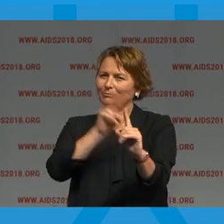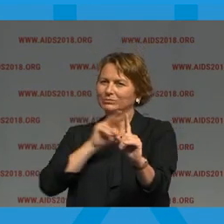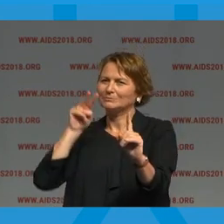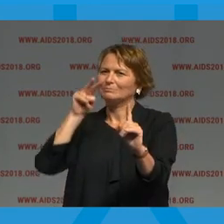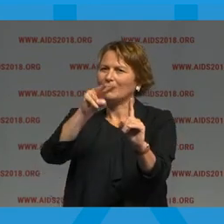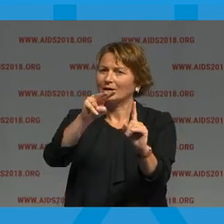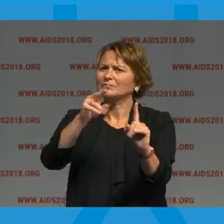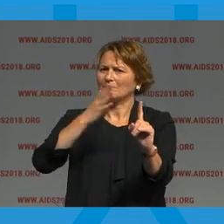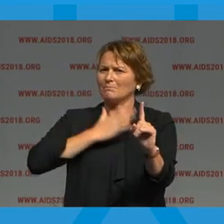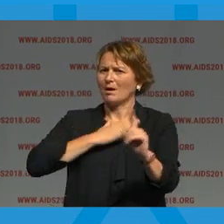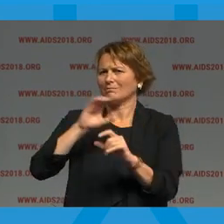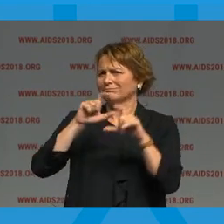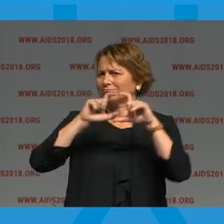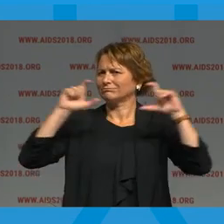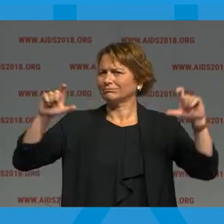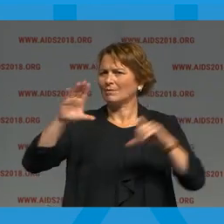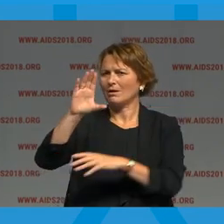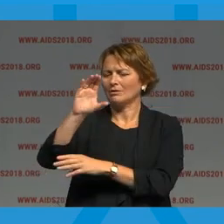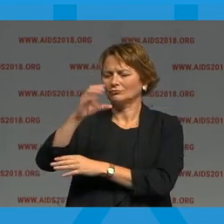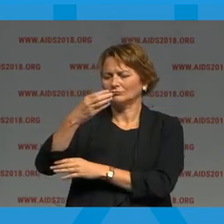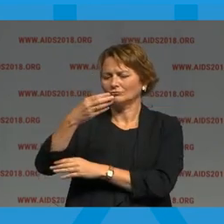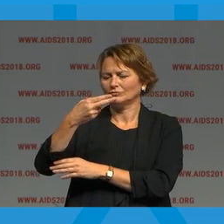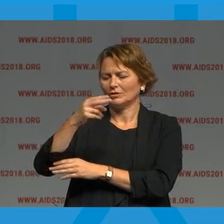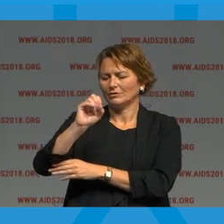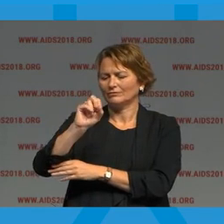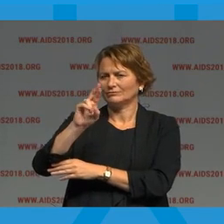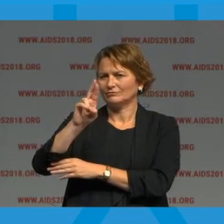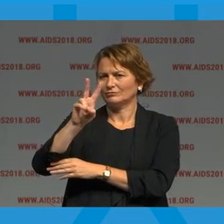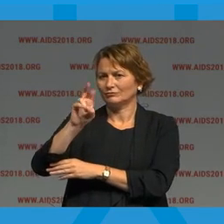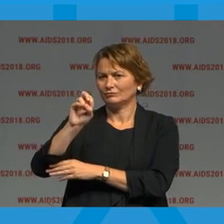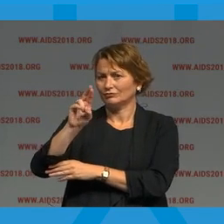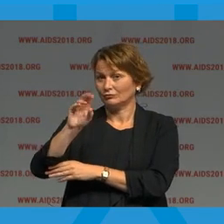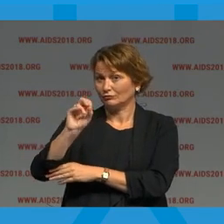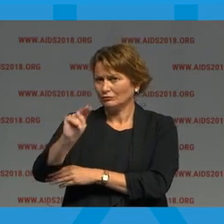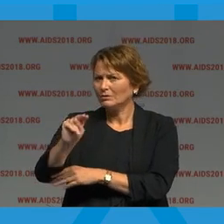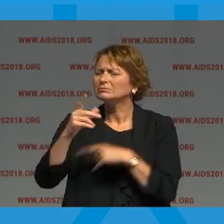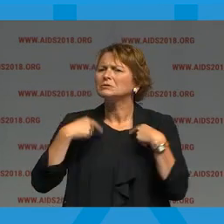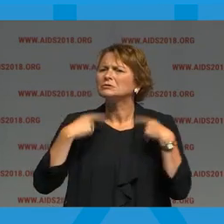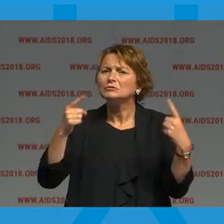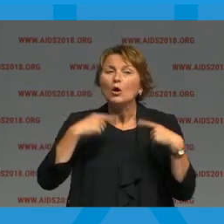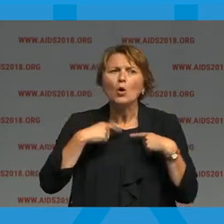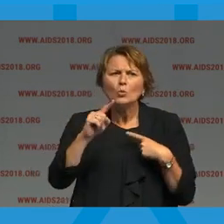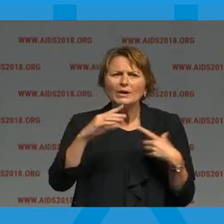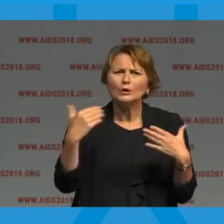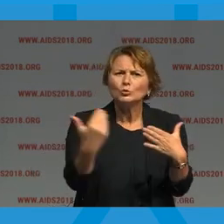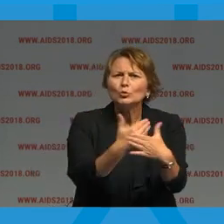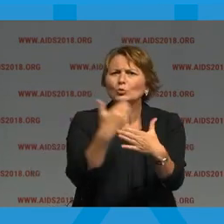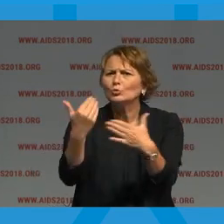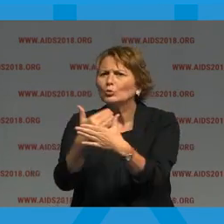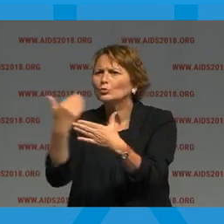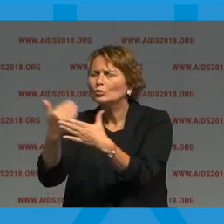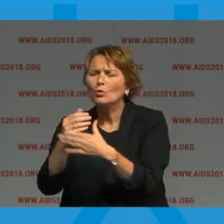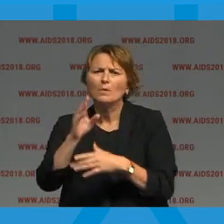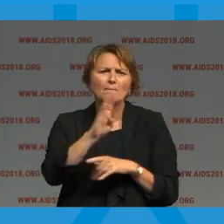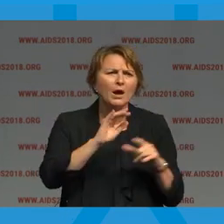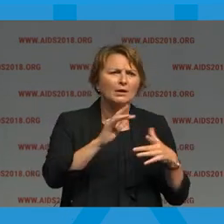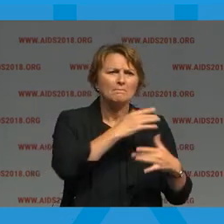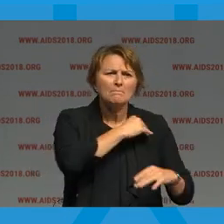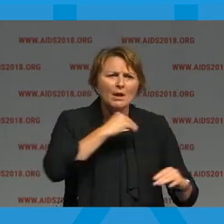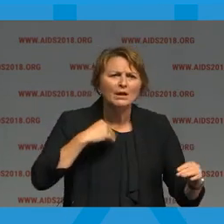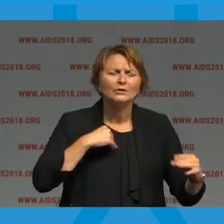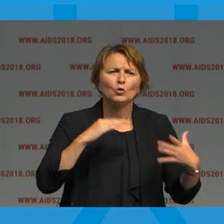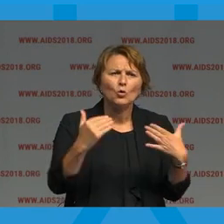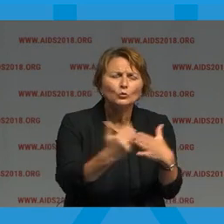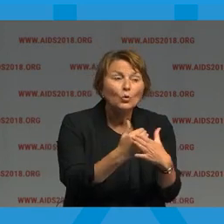company, Chevron, on how we can incorporate exciting new biomedical advancements and developments like